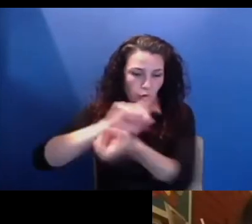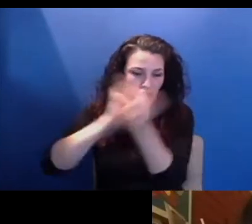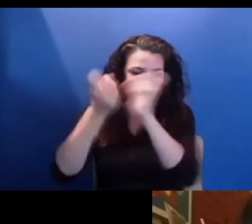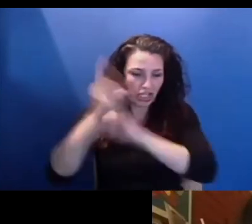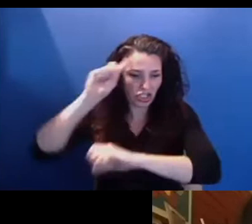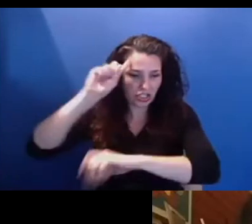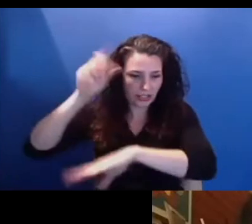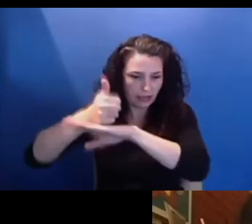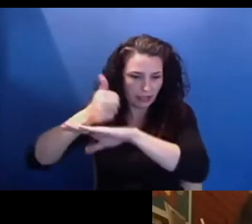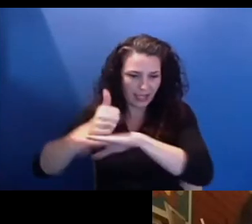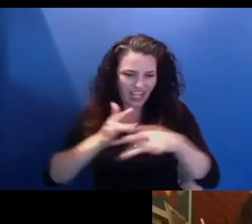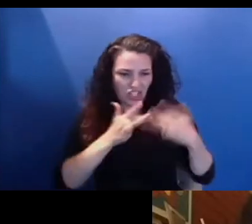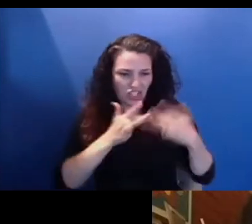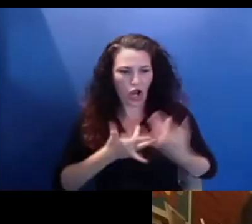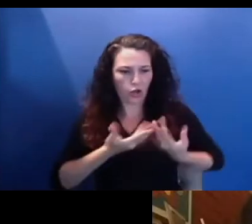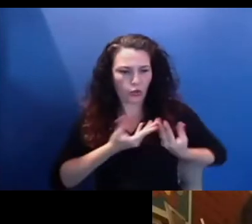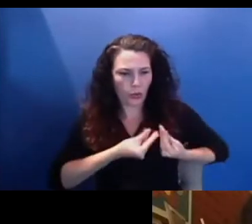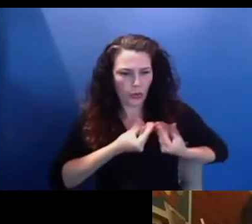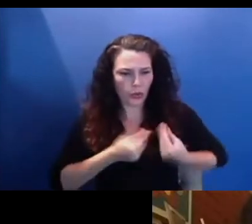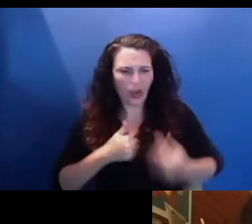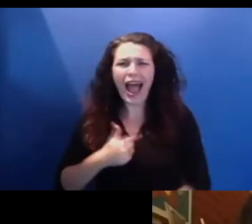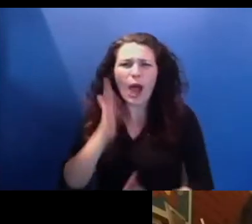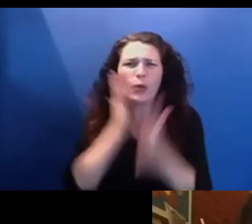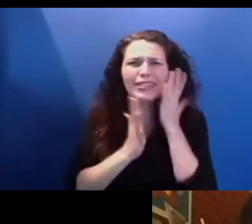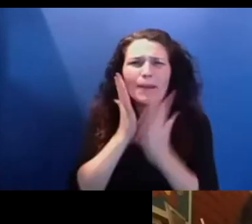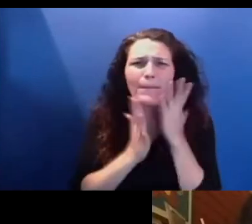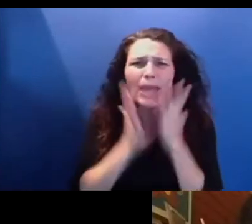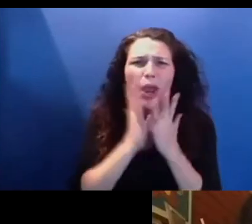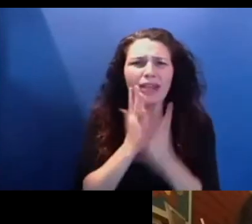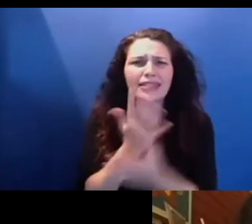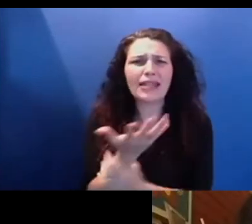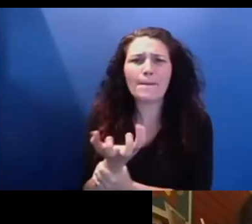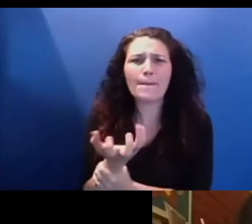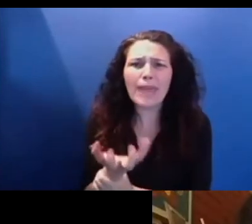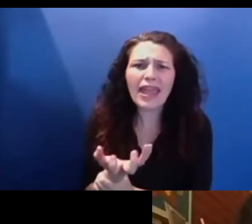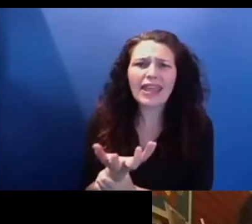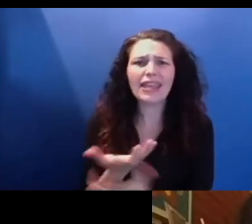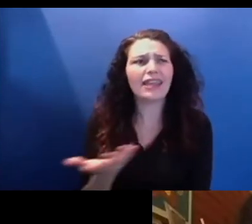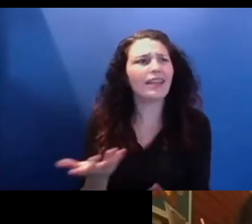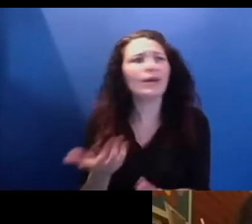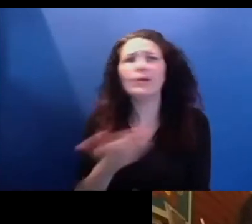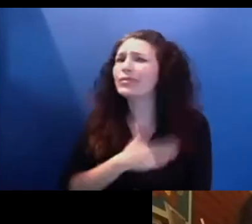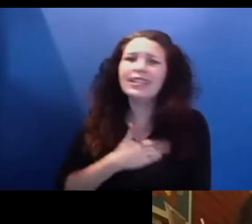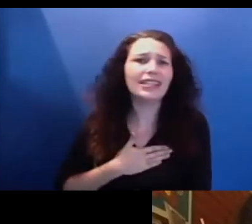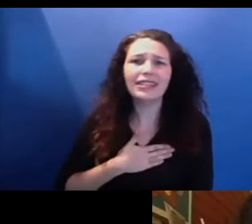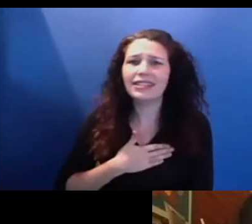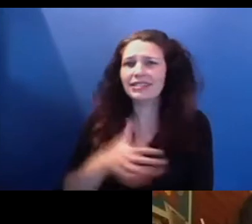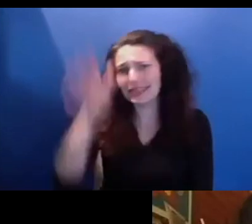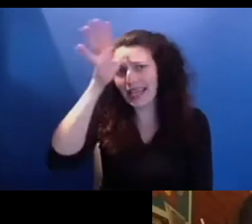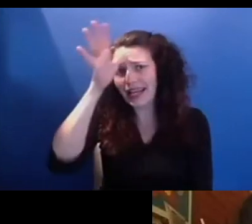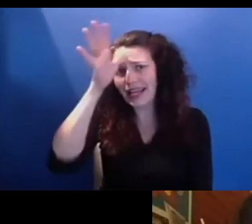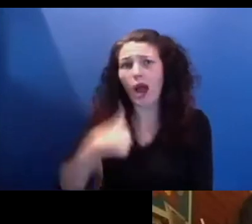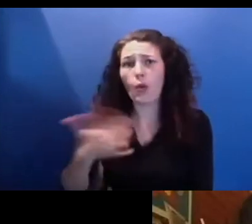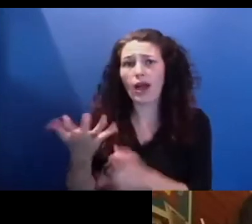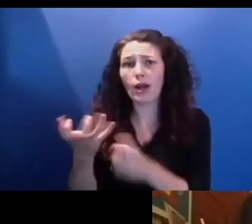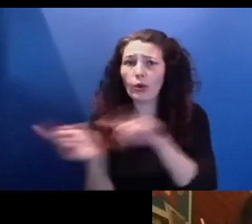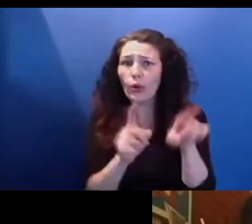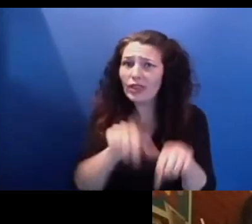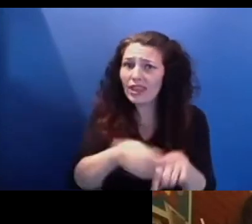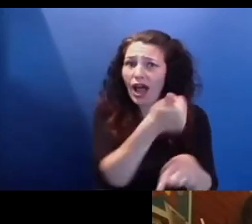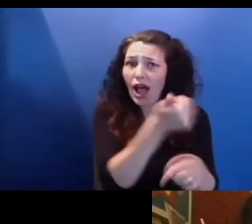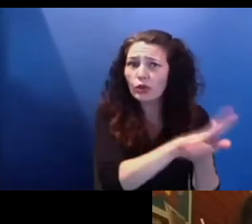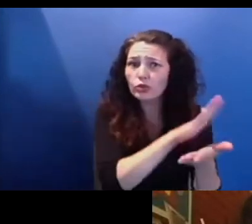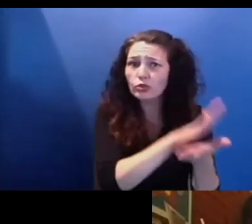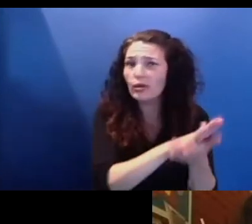being embarrassed and begging my father to stop, to just let me go to the other school. He refused and said I had every